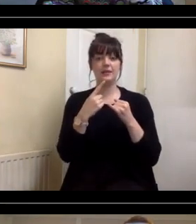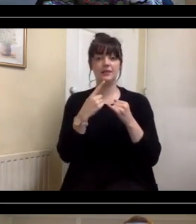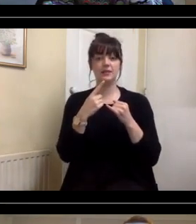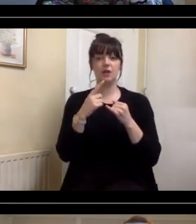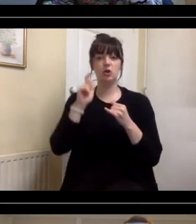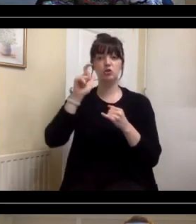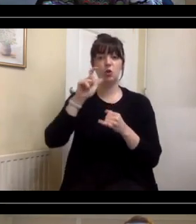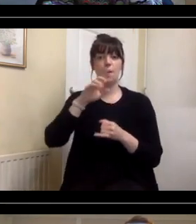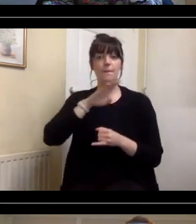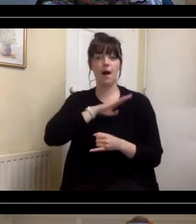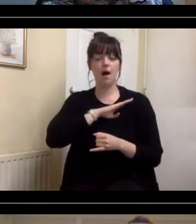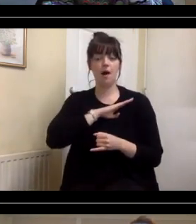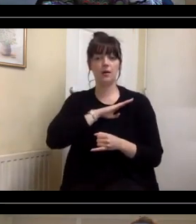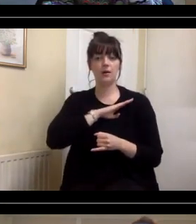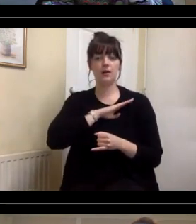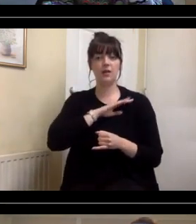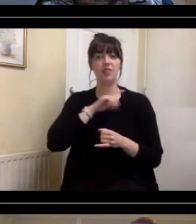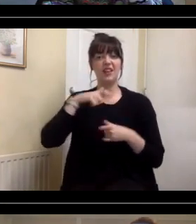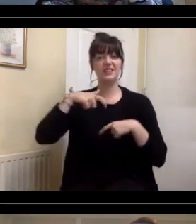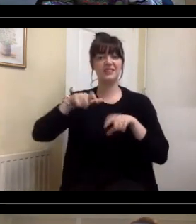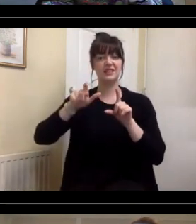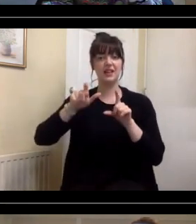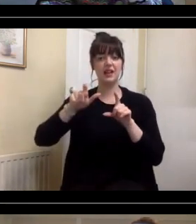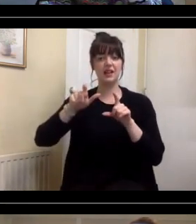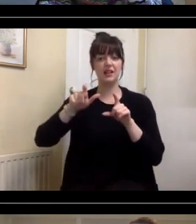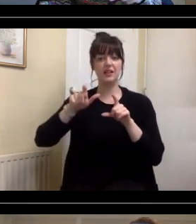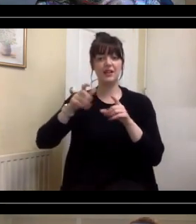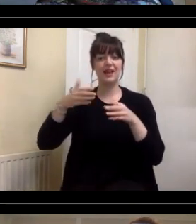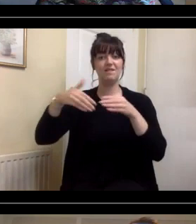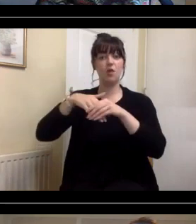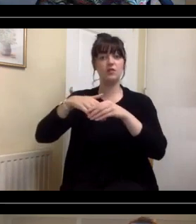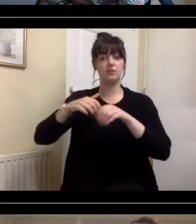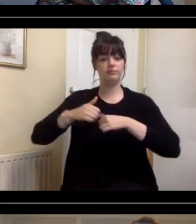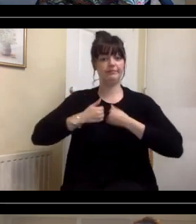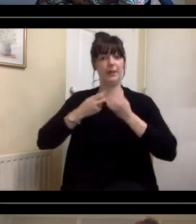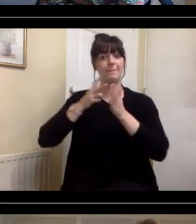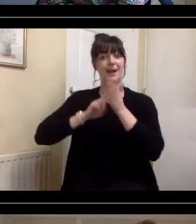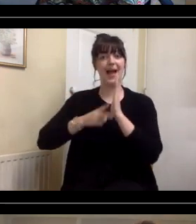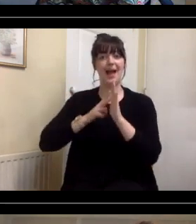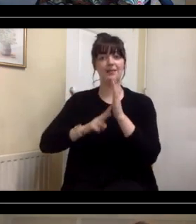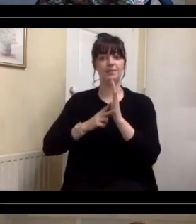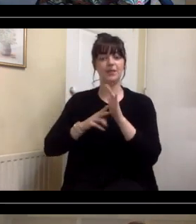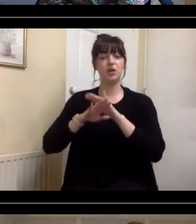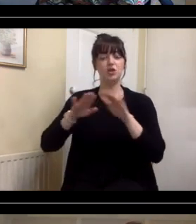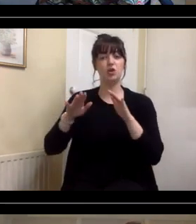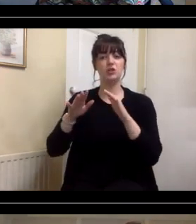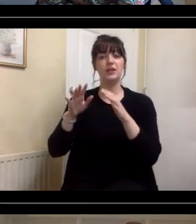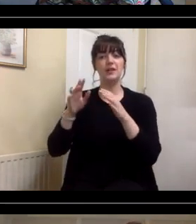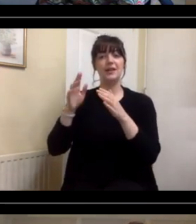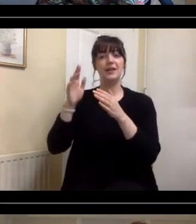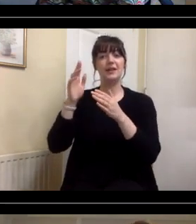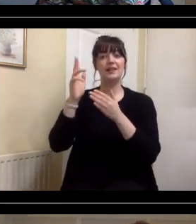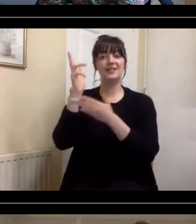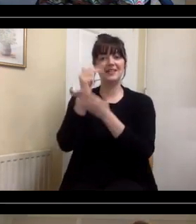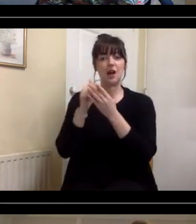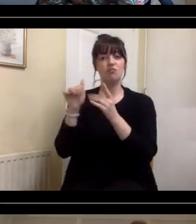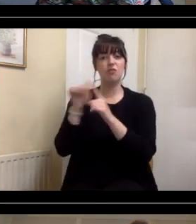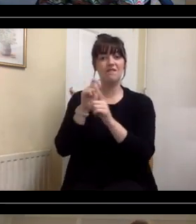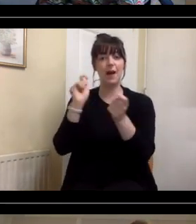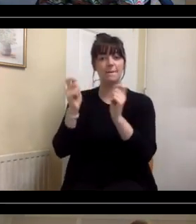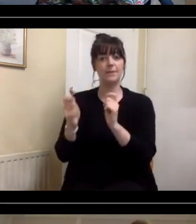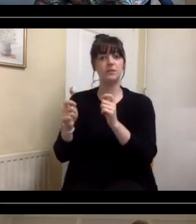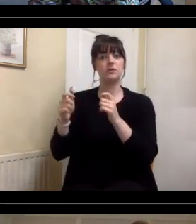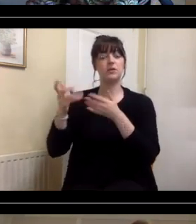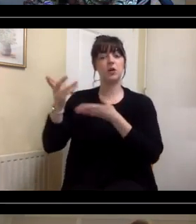is still a family part of our plans. It's not in our design refinement consultation because we haven't changed